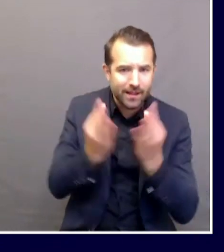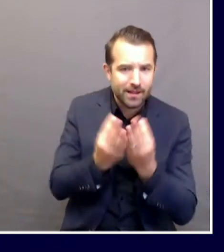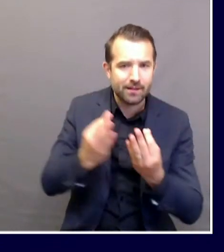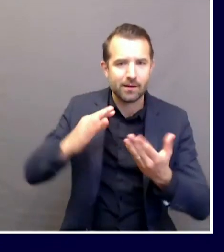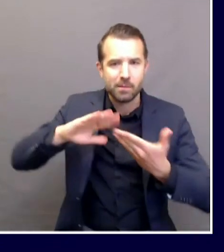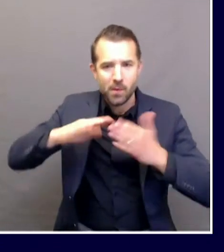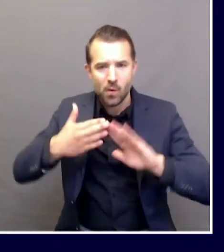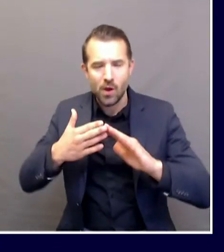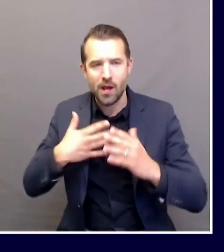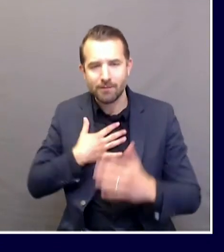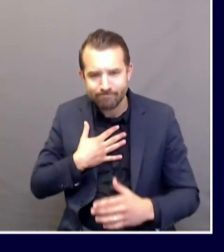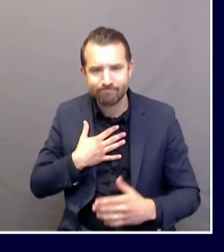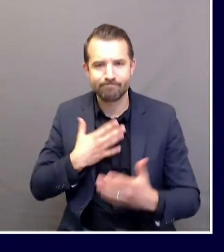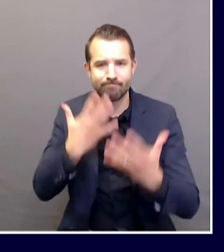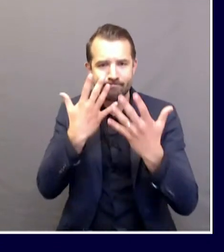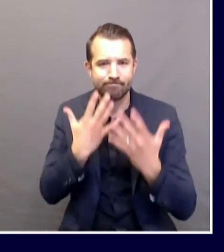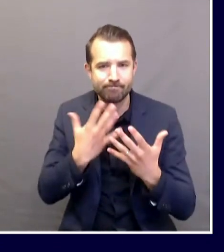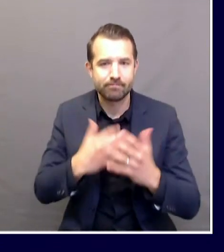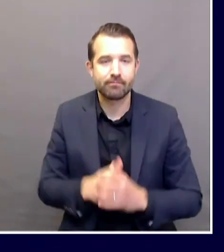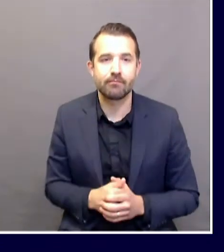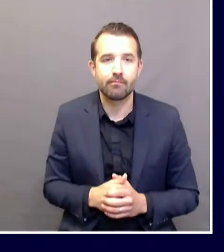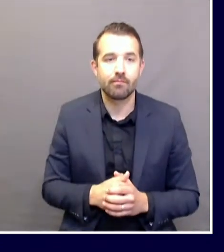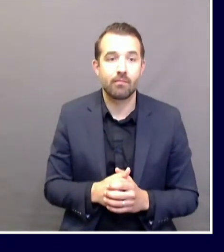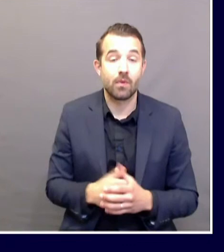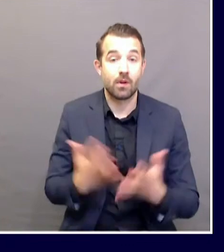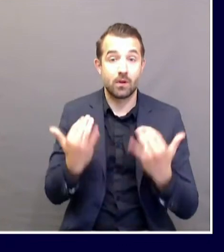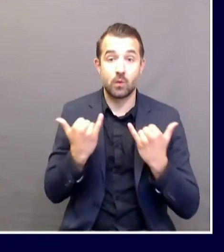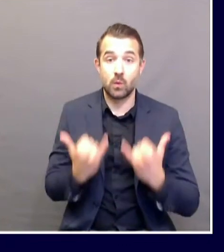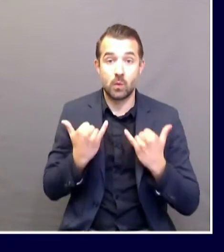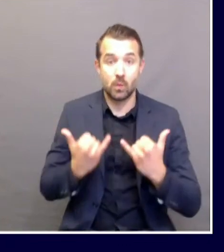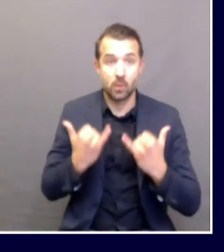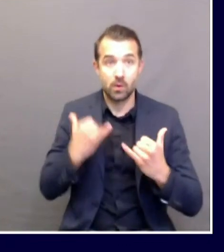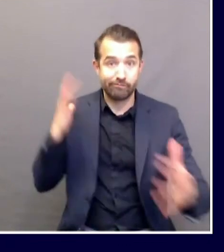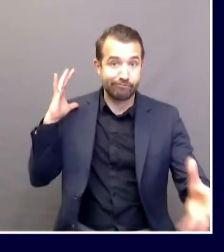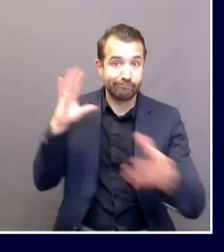Right now in the state of Maine, there are a total of